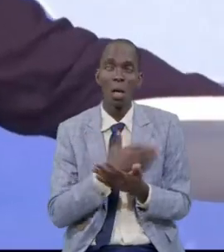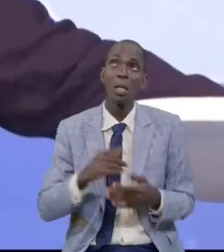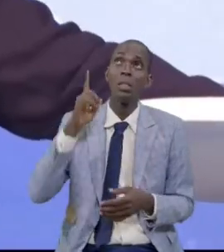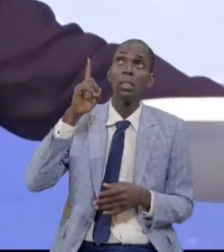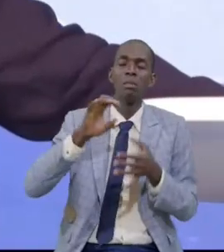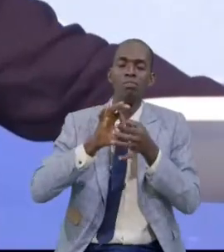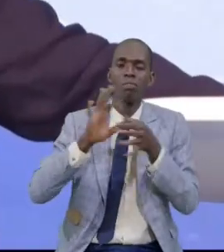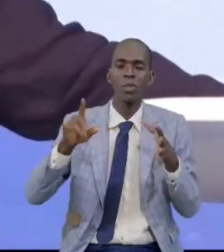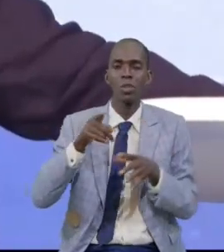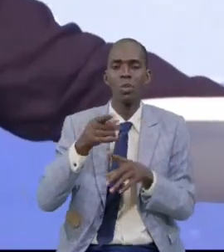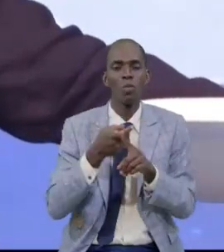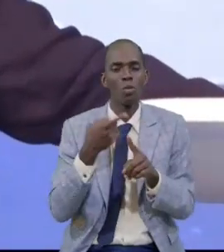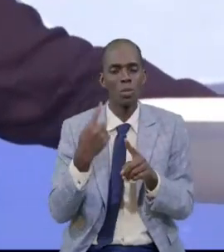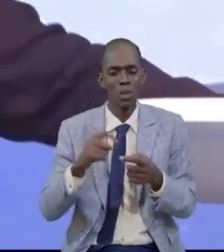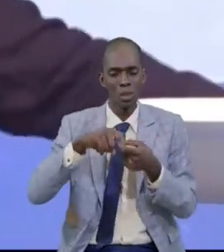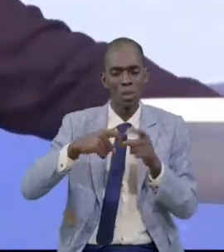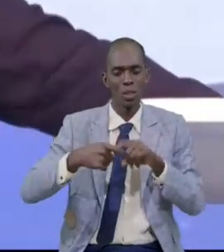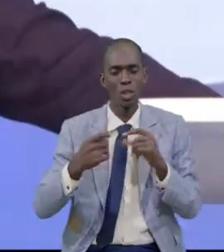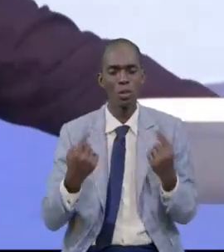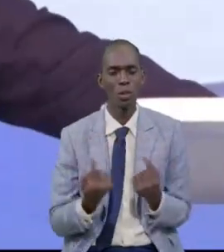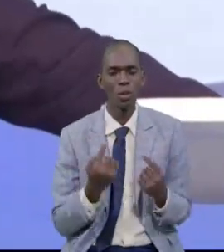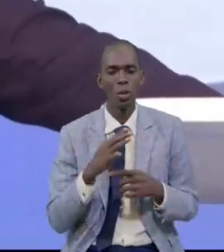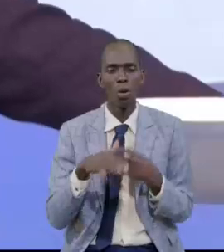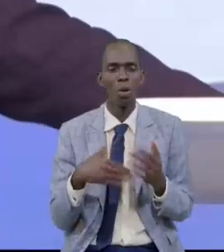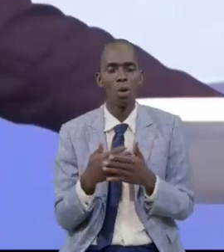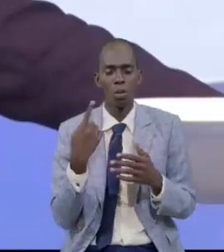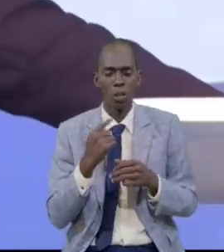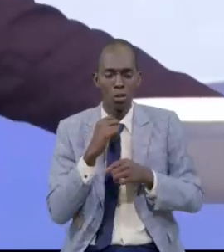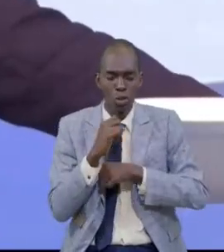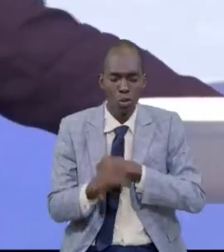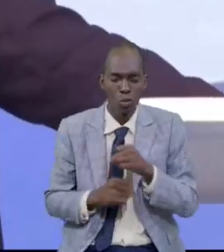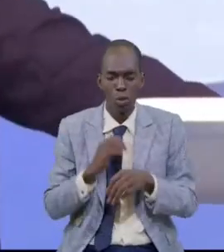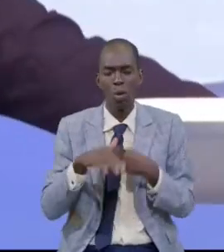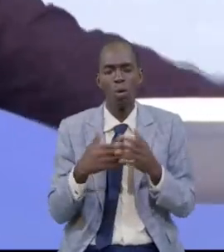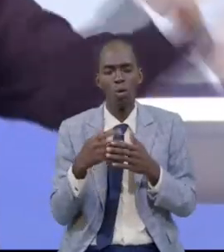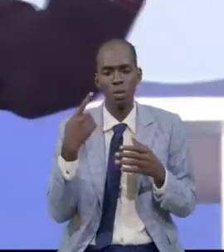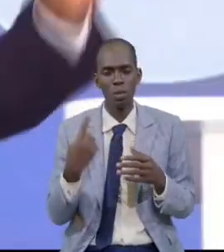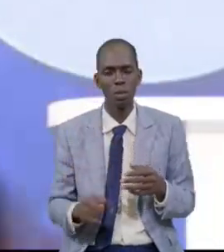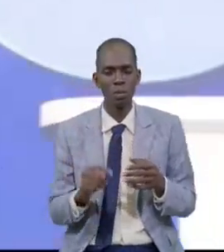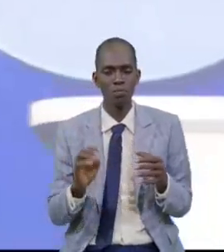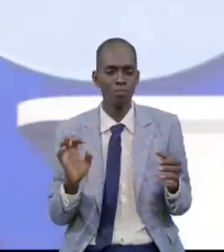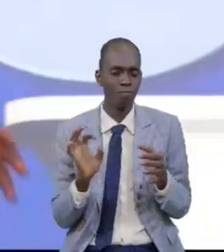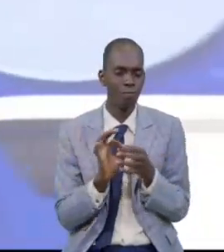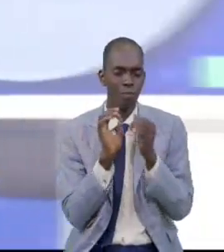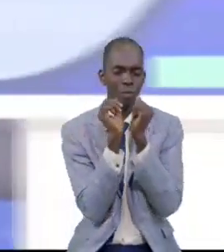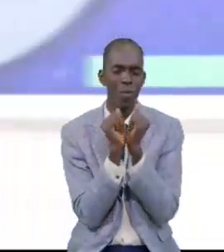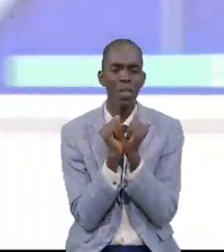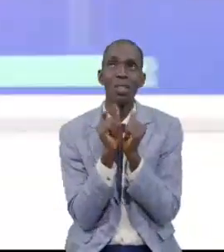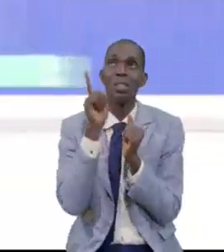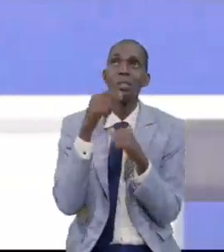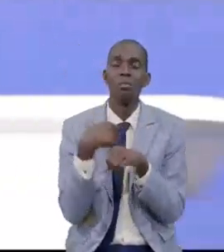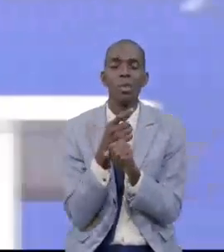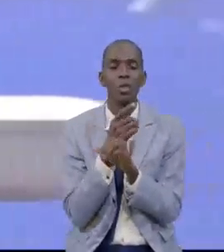the suffering, all the shackles, he makes you loose and he sets you free. And now you